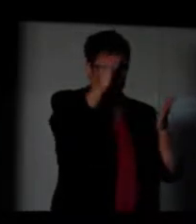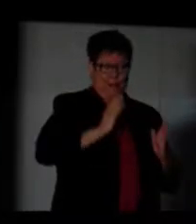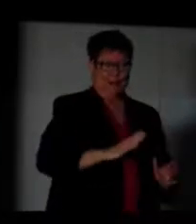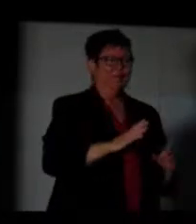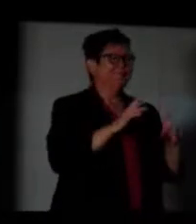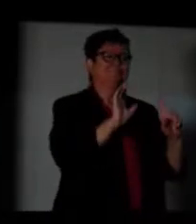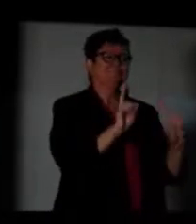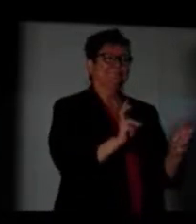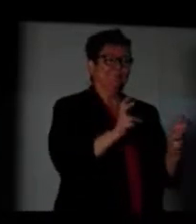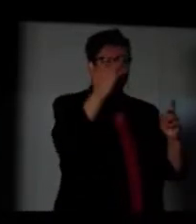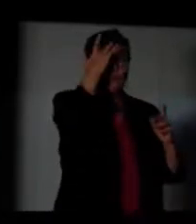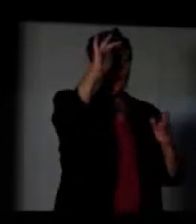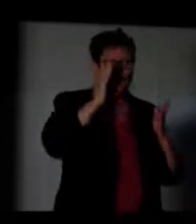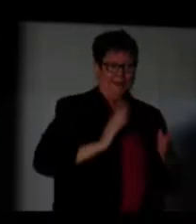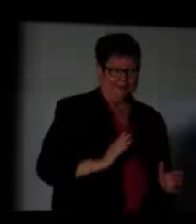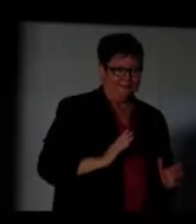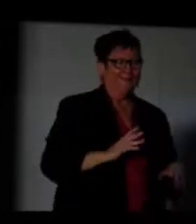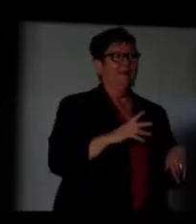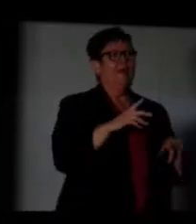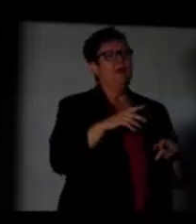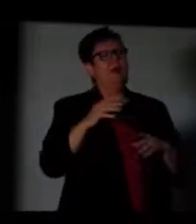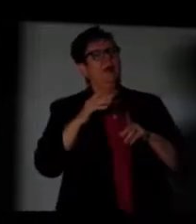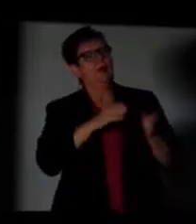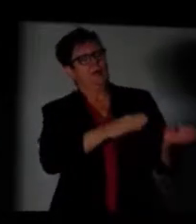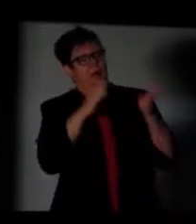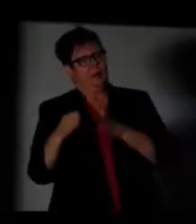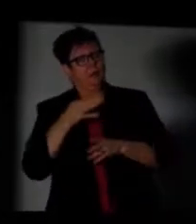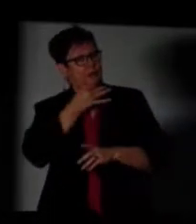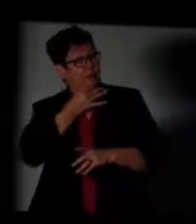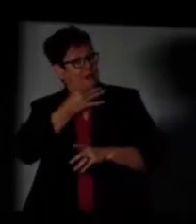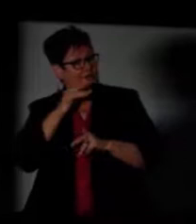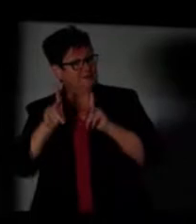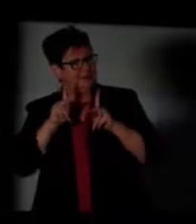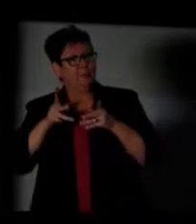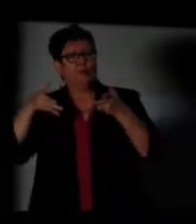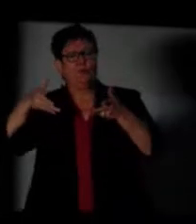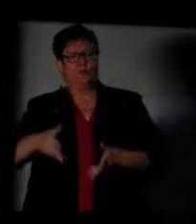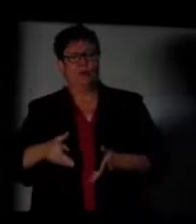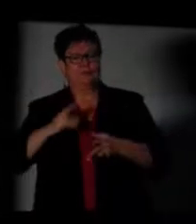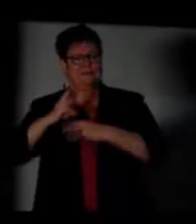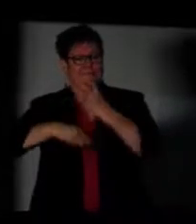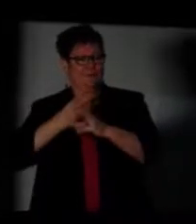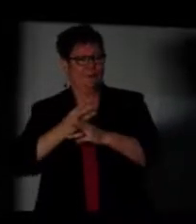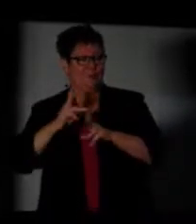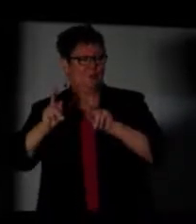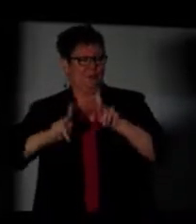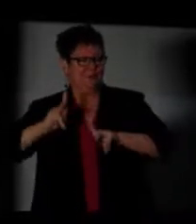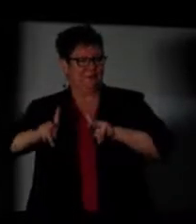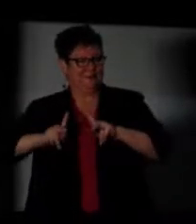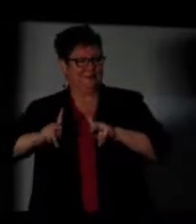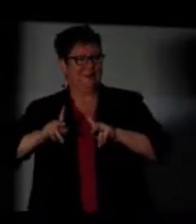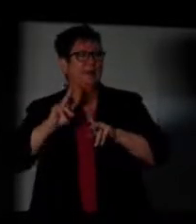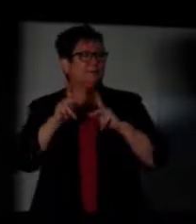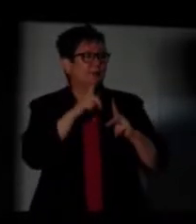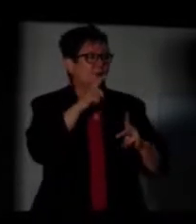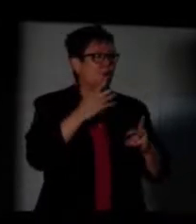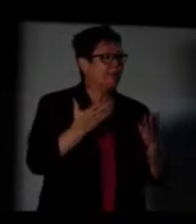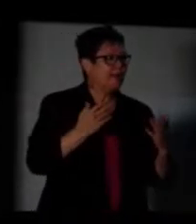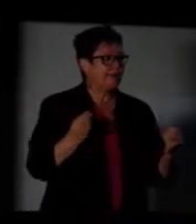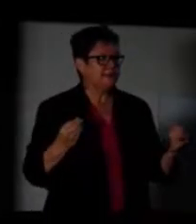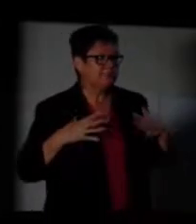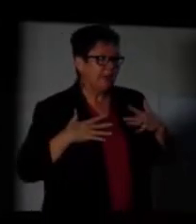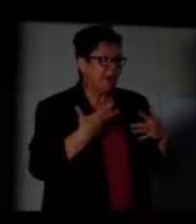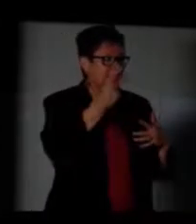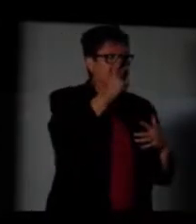make these collections available to them. The curious, to me, is the rest of the global population, people that might be inspired by seeing